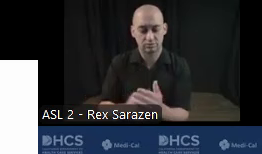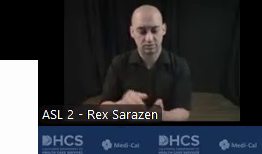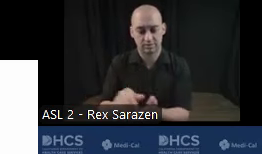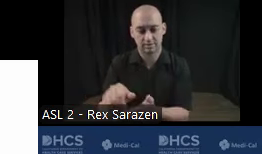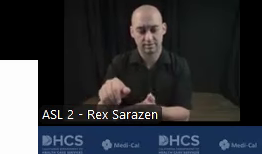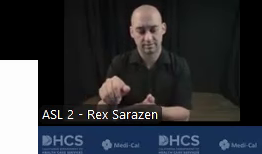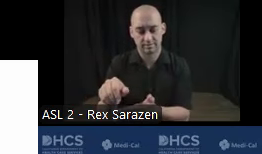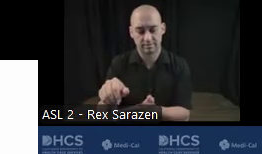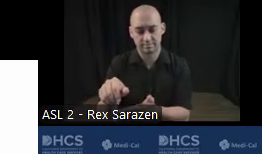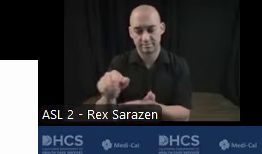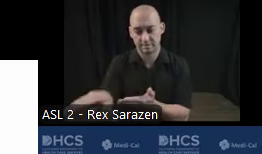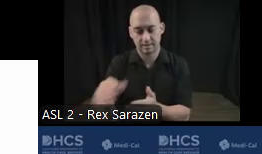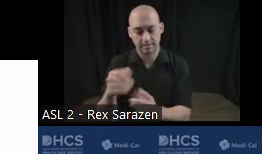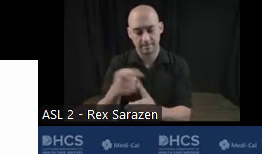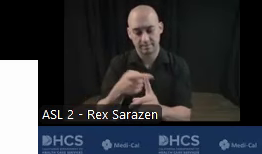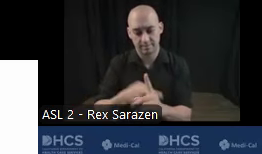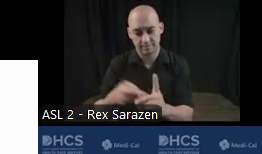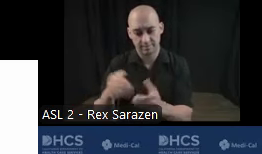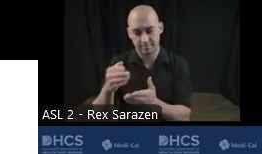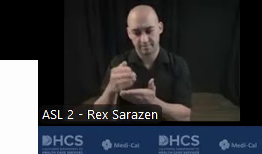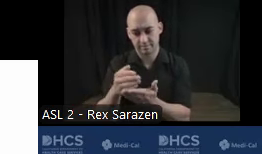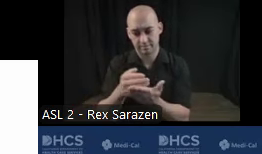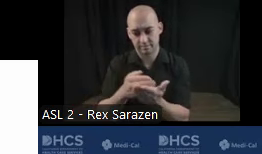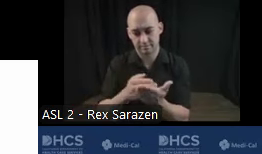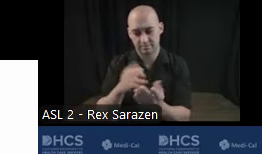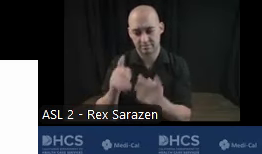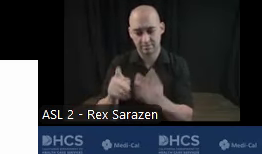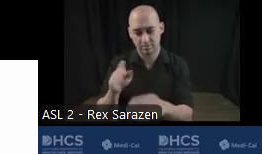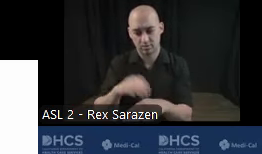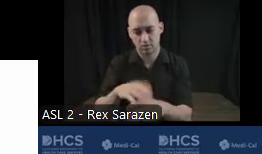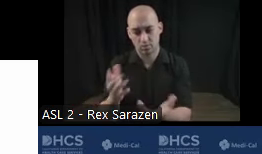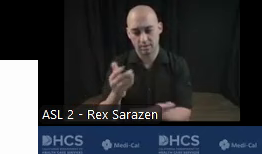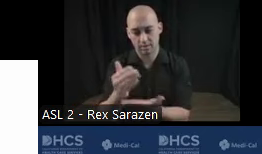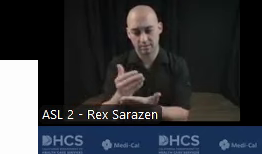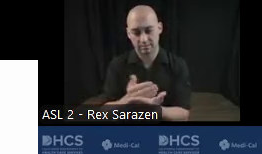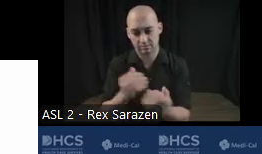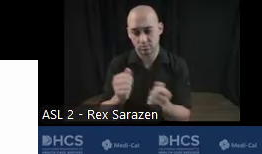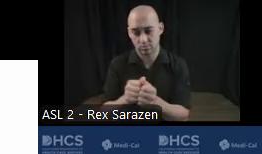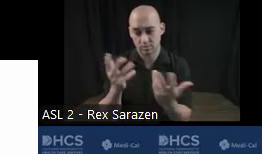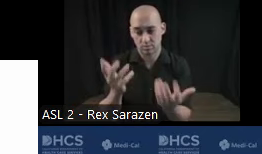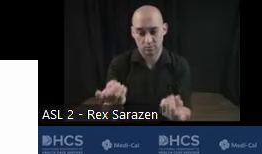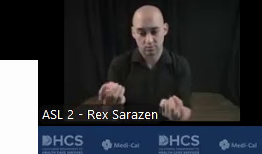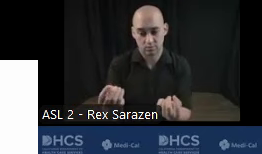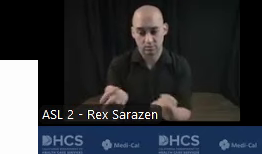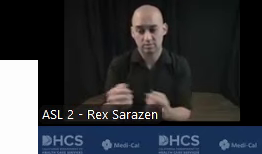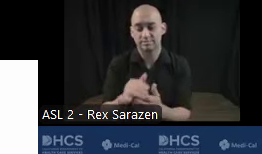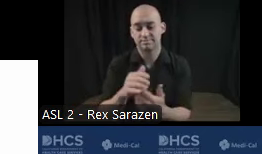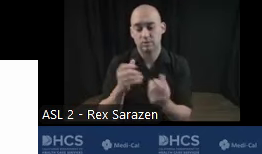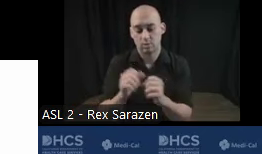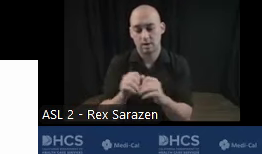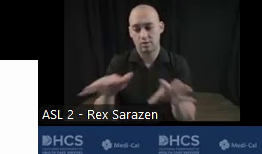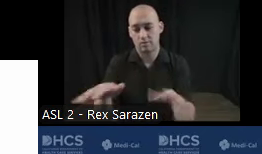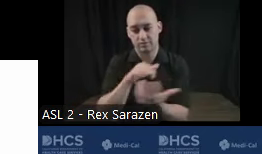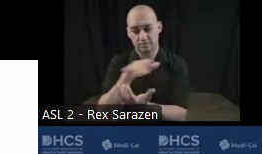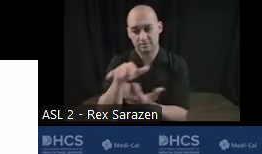plans monthly lists of their members who are also on ALW waitlist with the intent of them going out to facilitate that delivery of